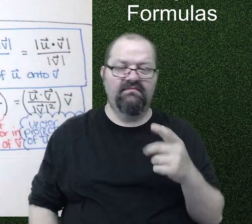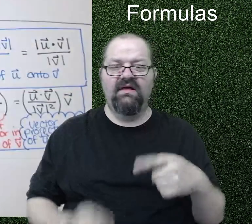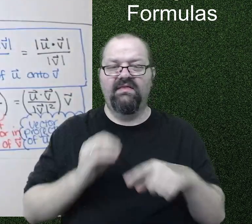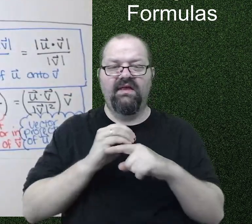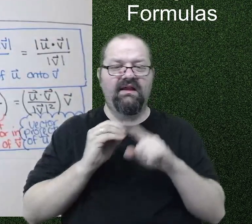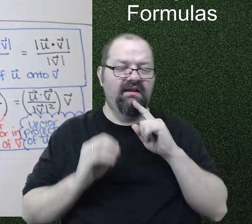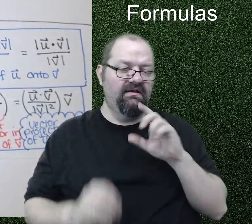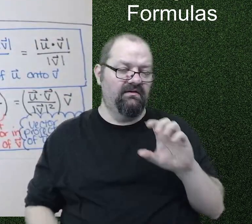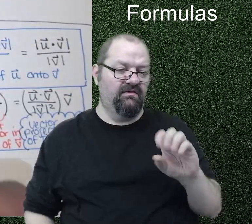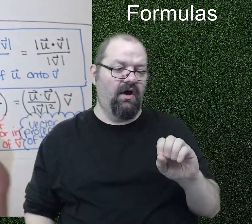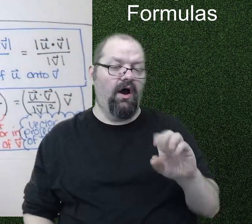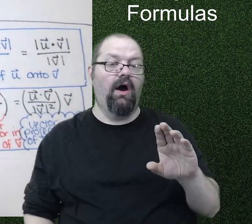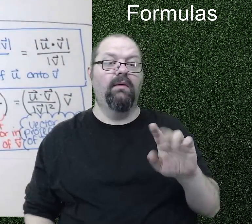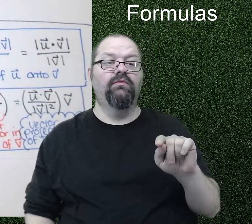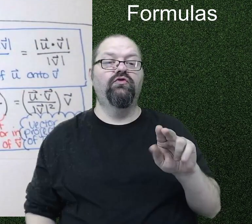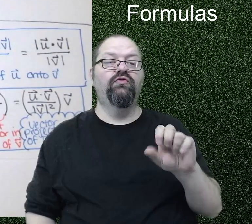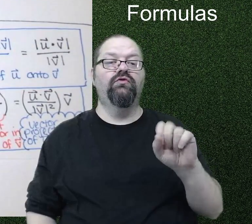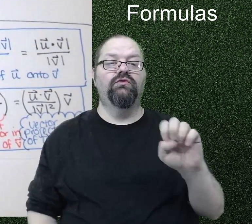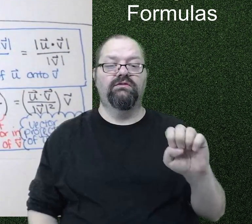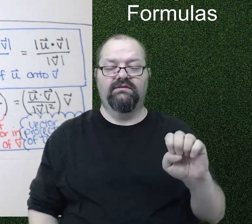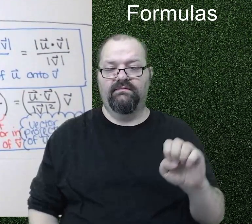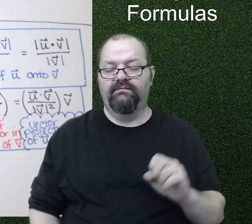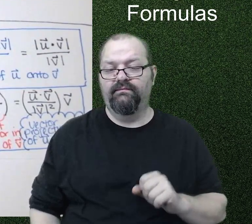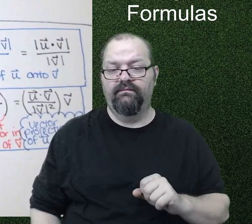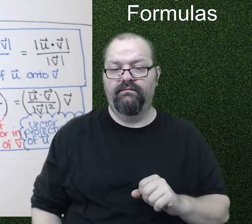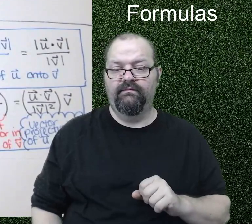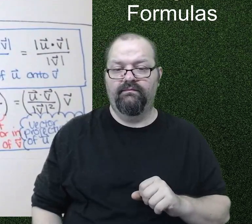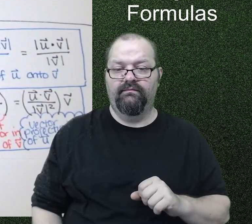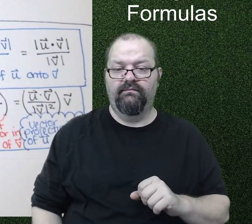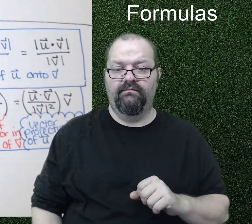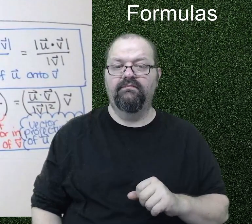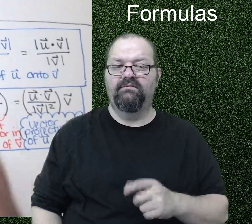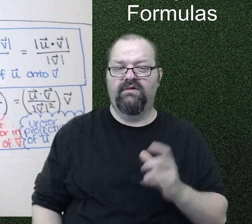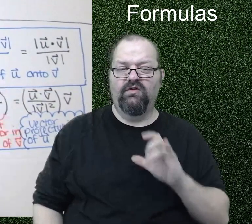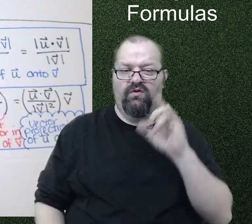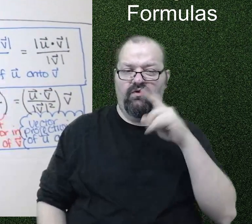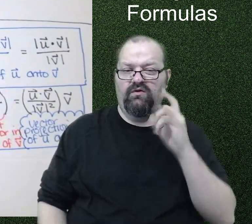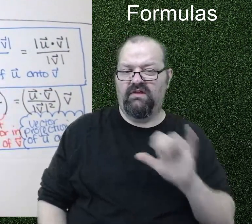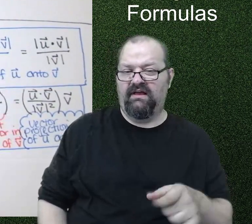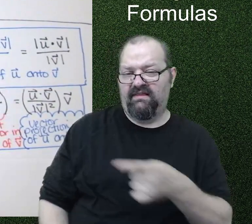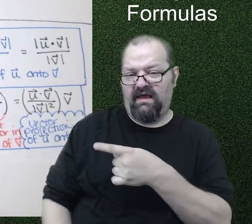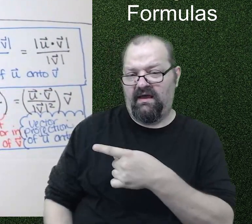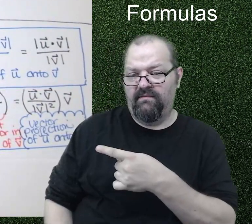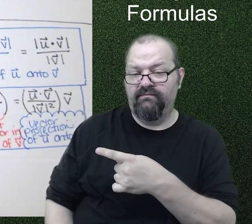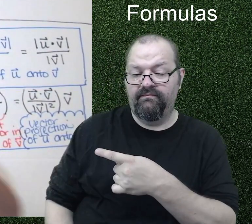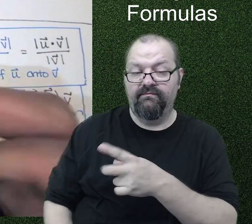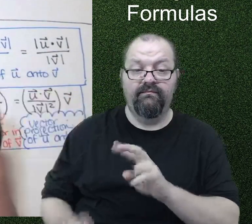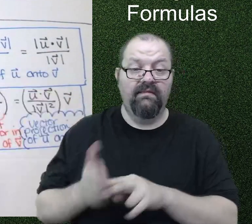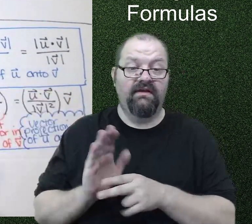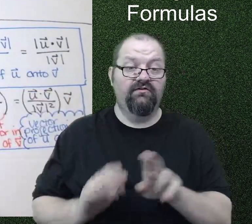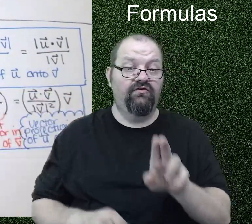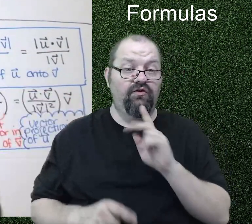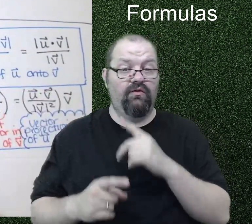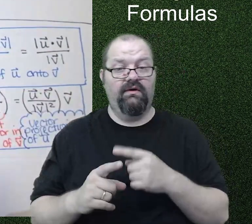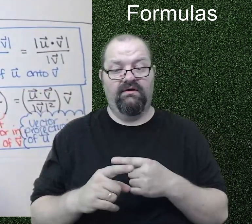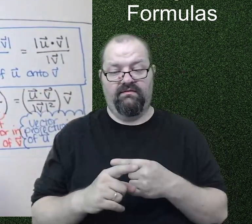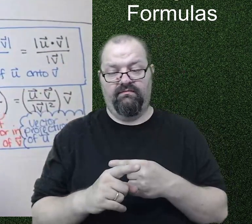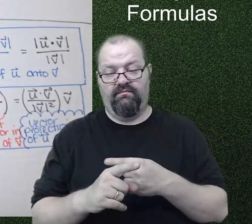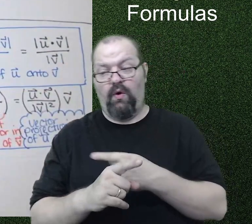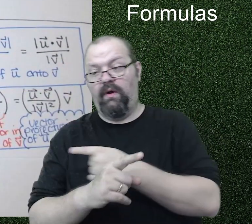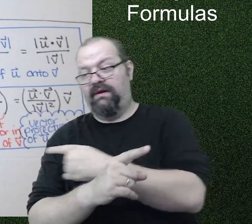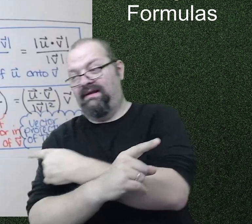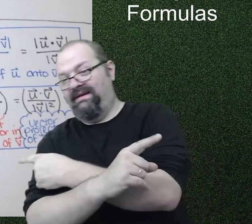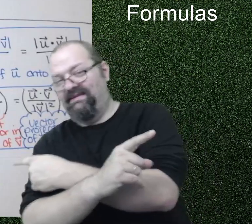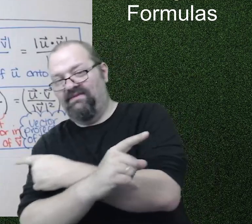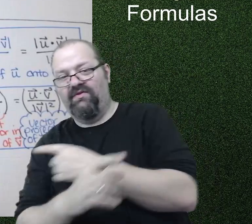v, and instead we've got a vector u that looks like this. So u is pointing roughly in the opposite direction